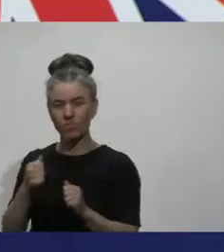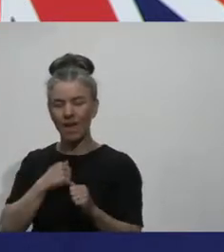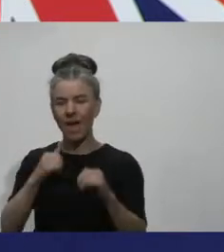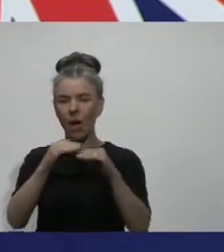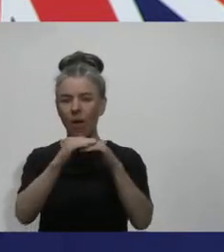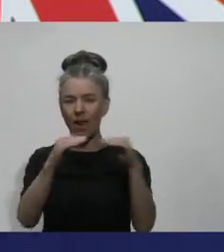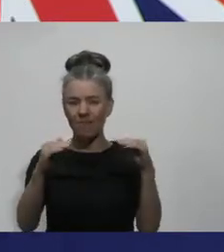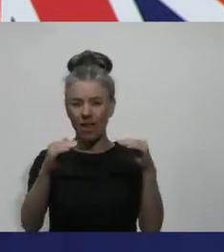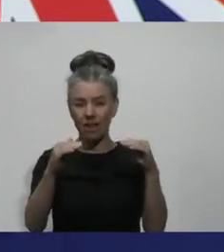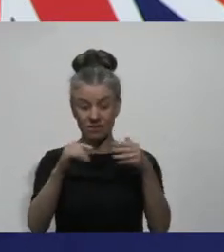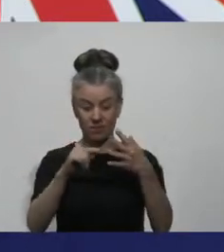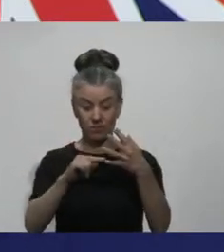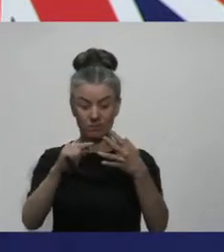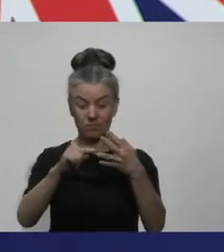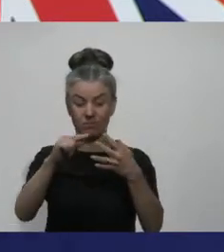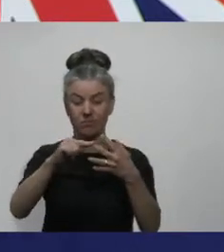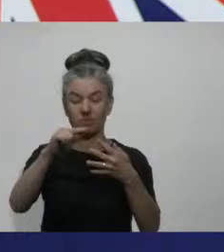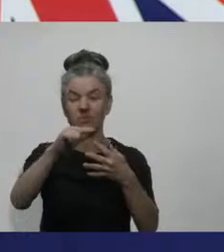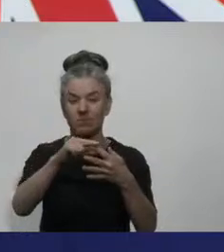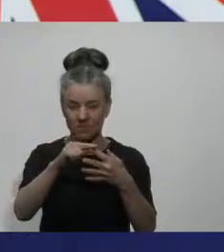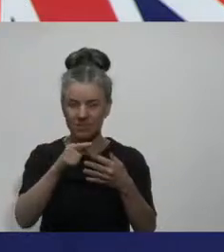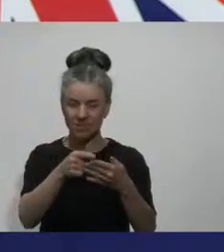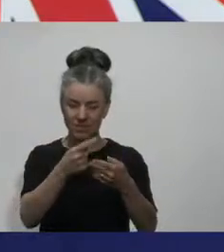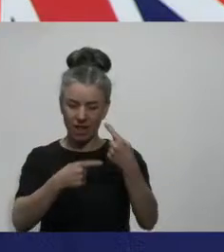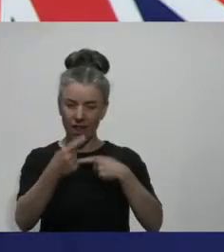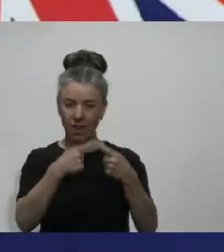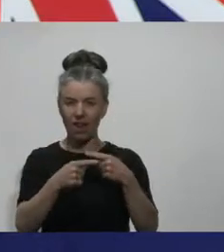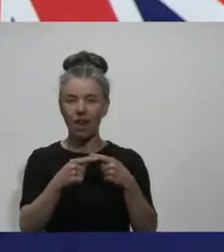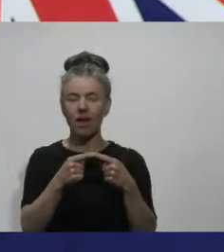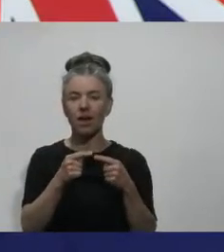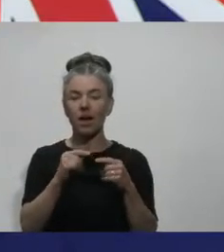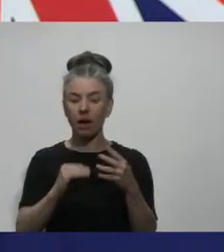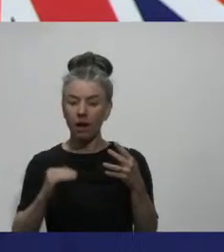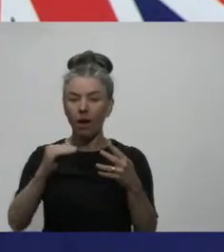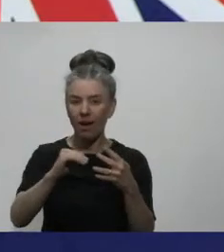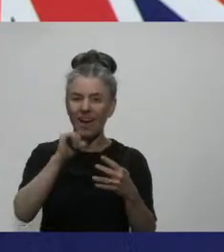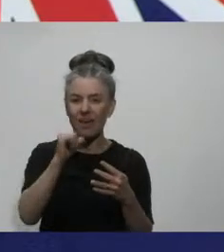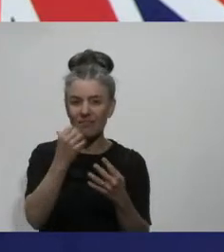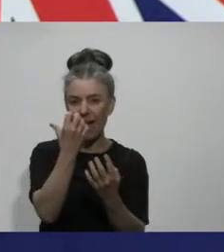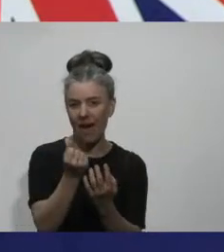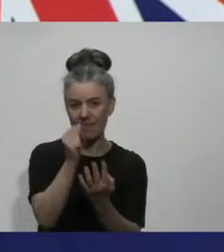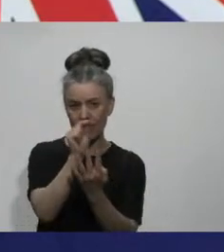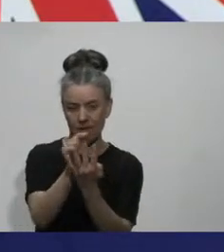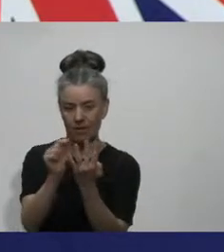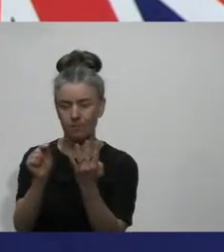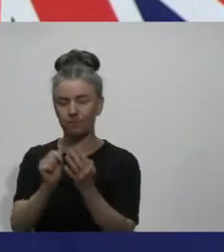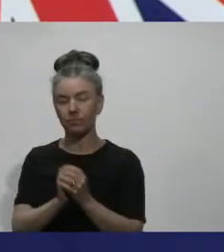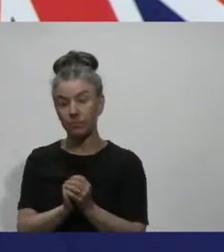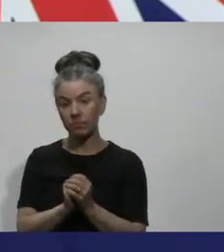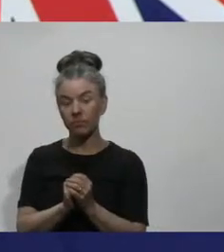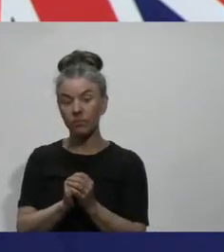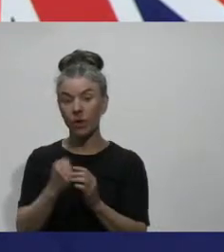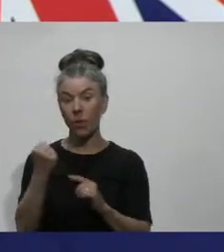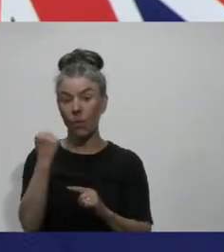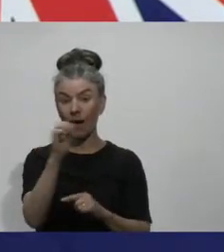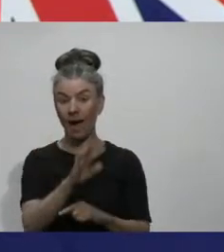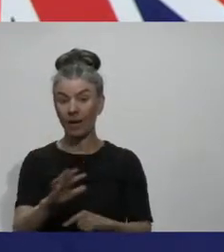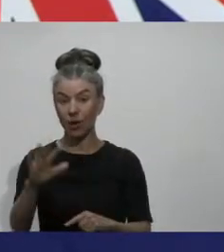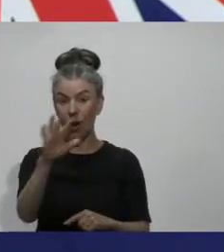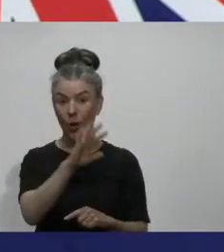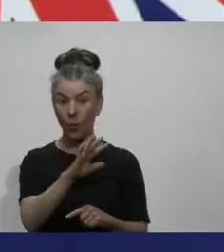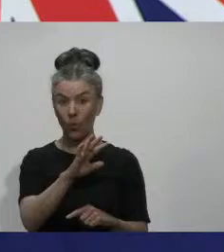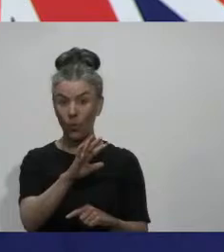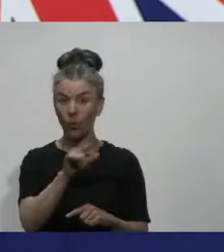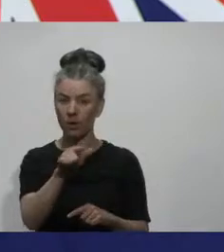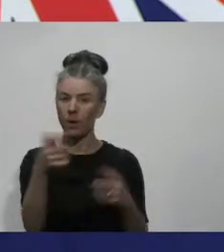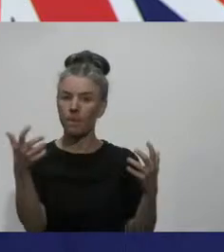what circumstances we would move either regions or the country. And so again, what's happened in the Waikato fits with